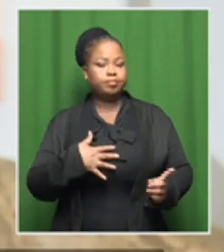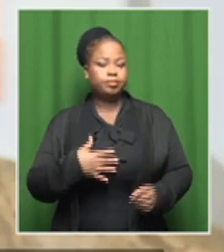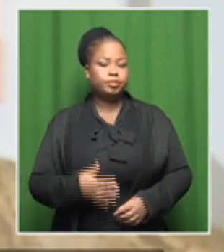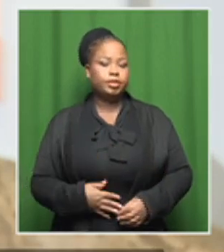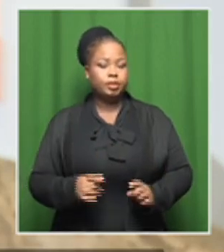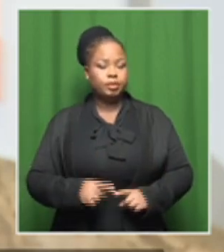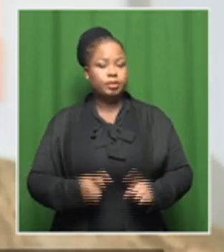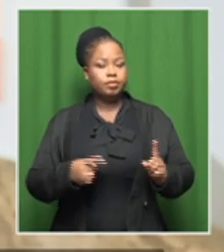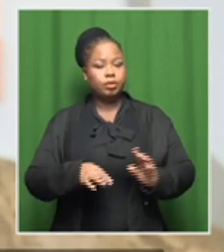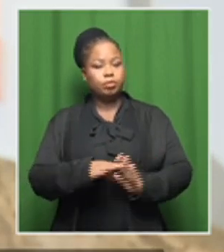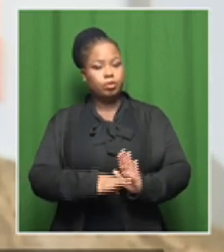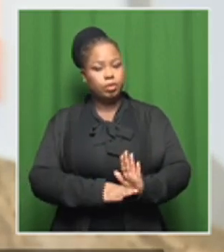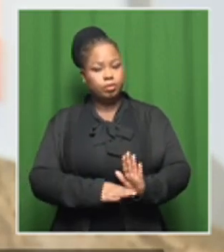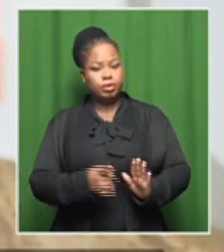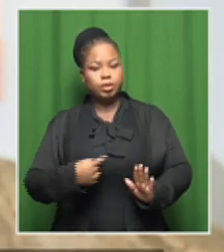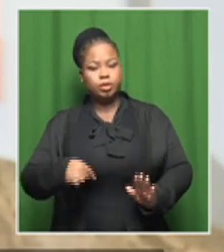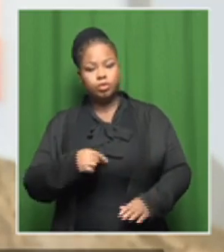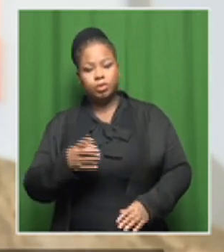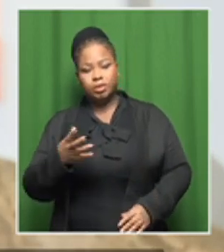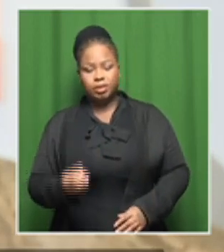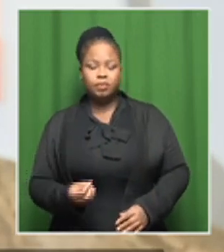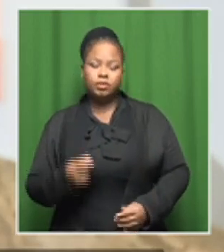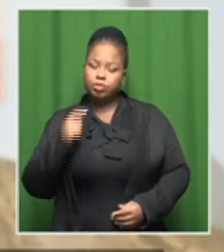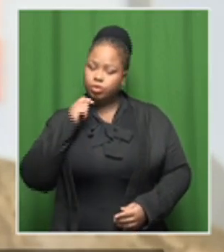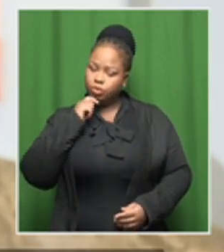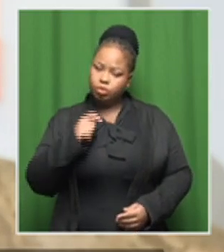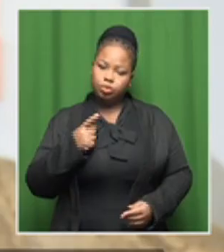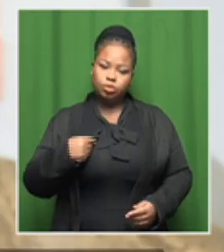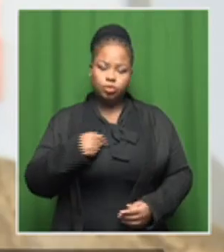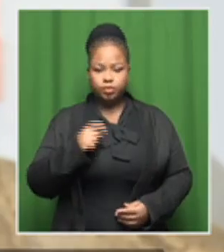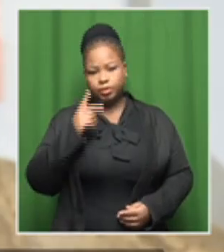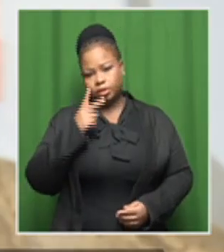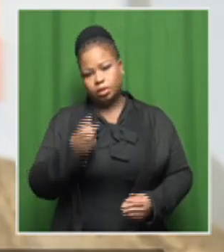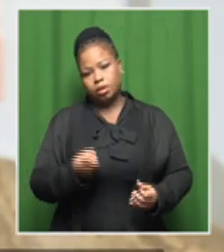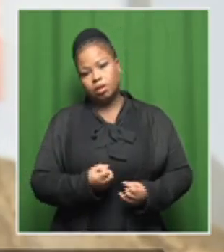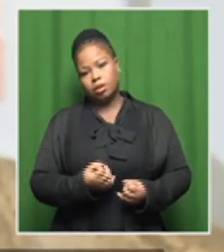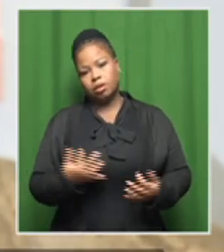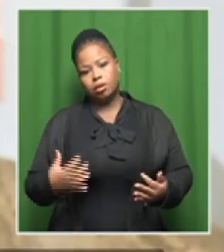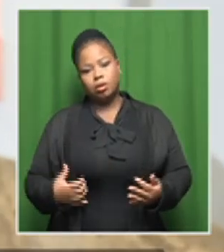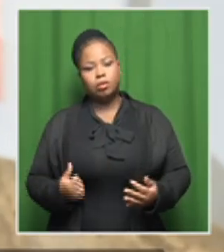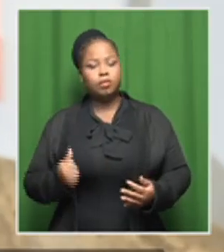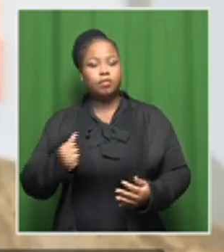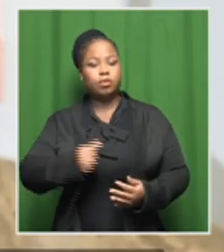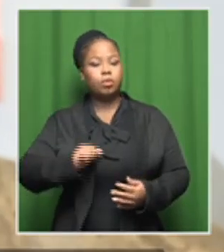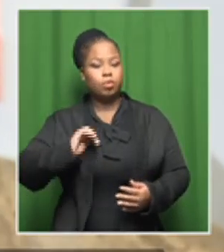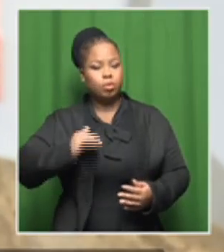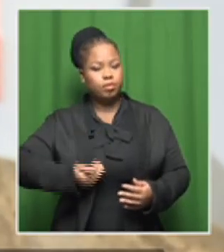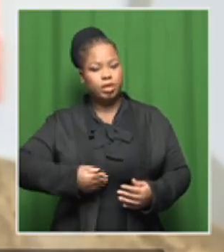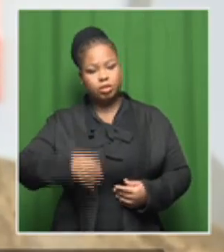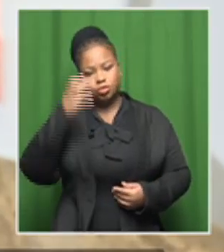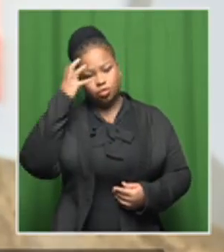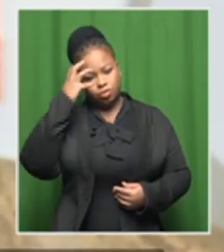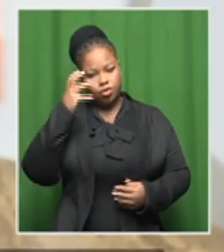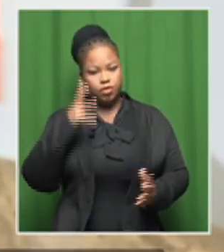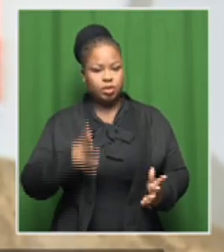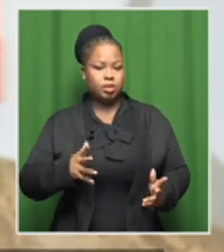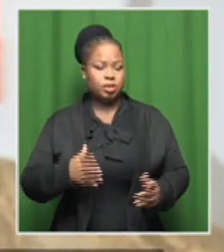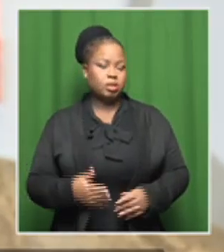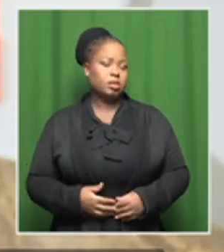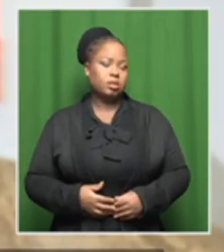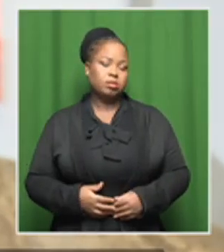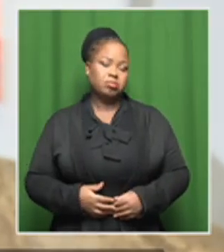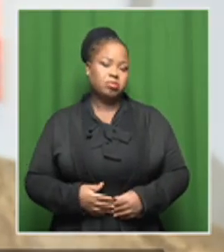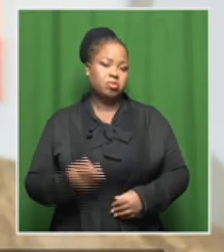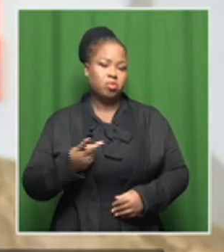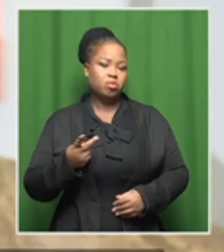different programs that we have put in place, which have really seen lot of women becoming professors and also contributing